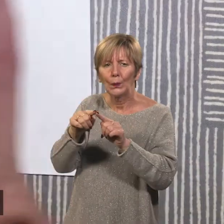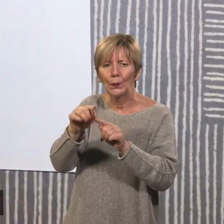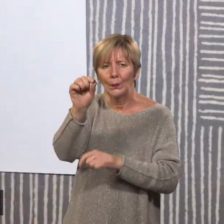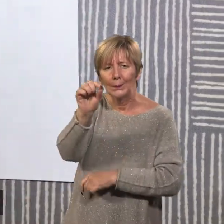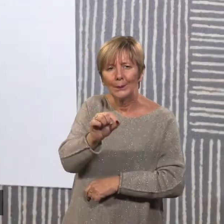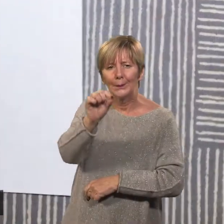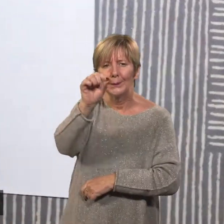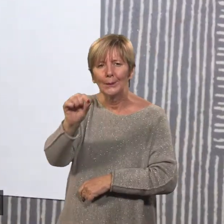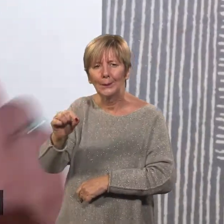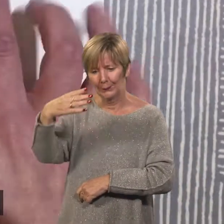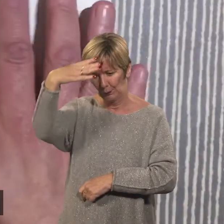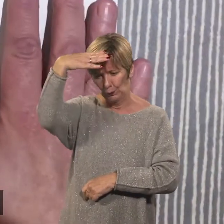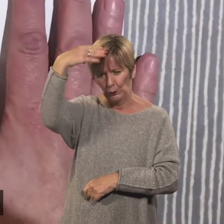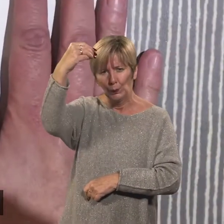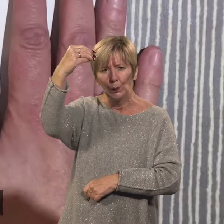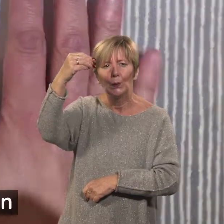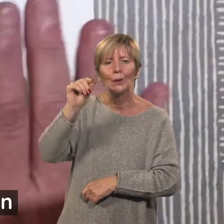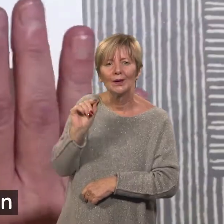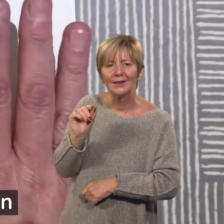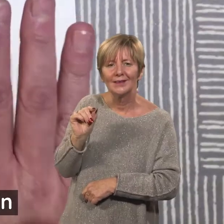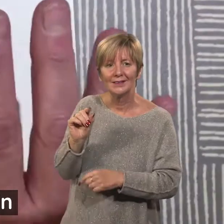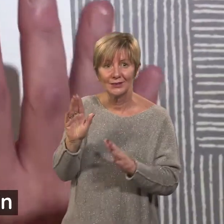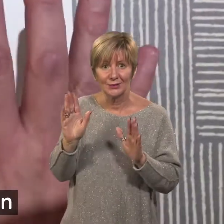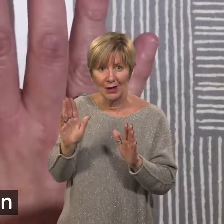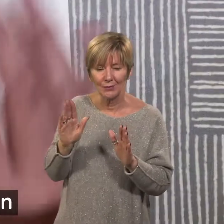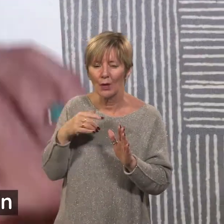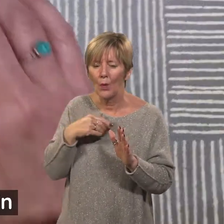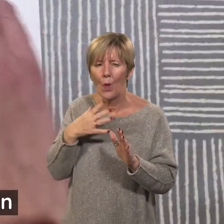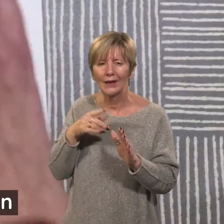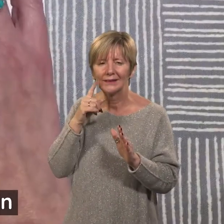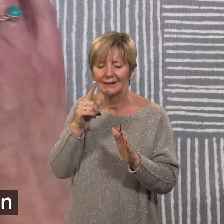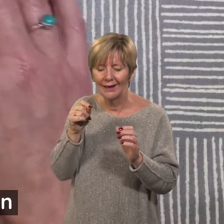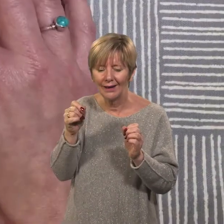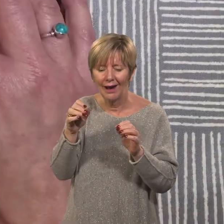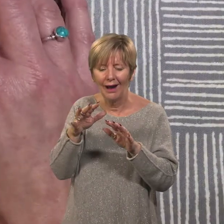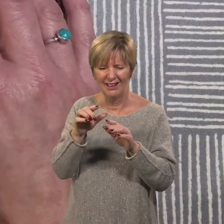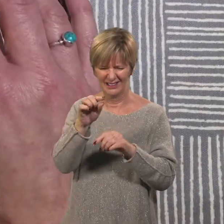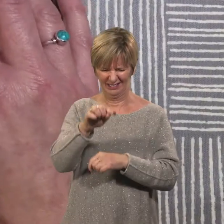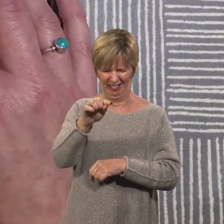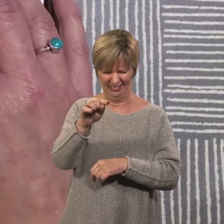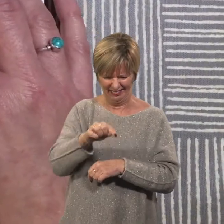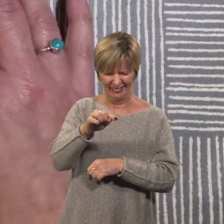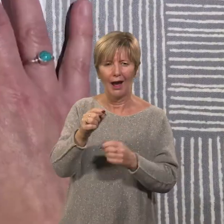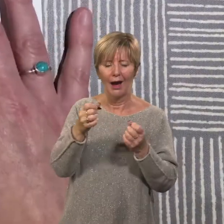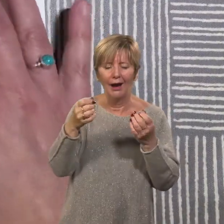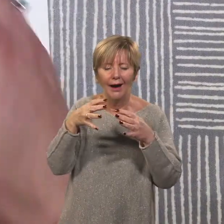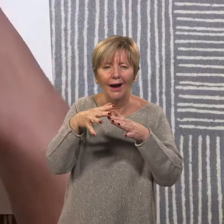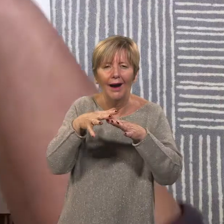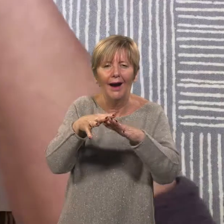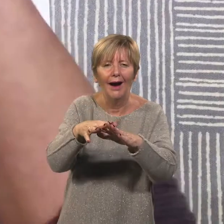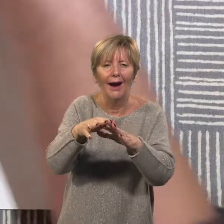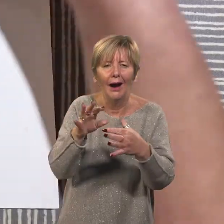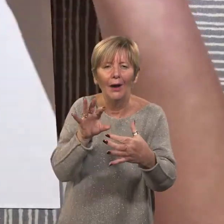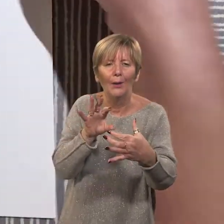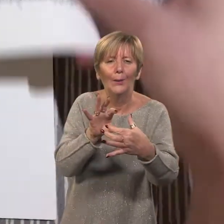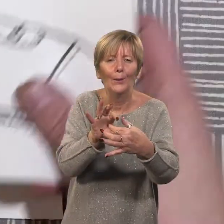once you've drawn all your separate shapes, we're going to connect it together and fill it in and draw the detail. As